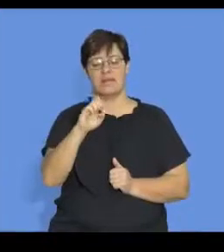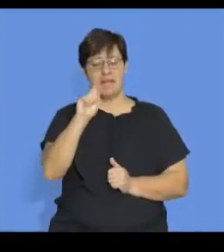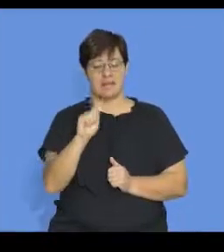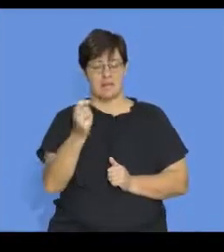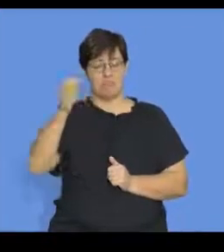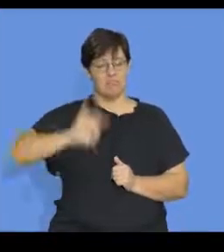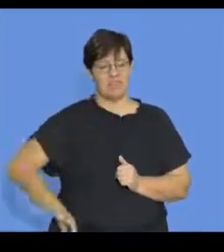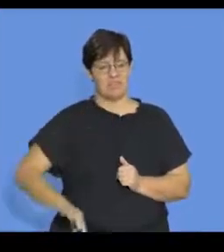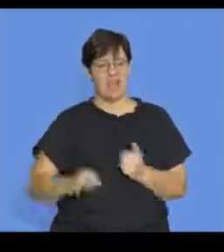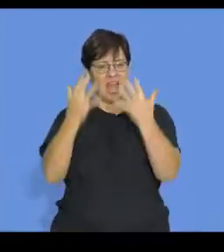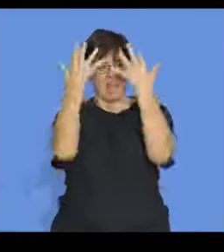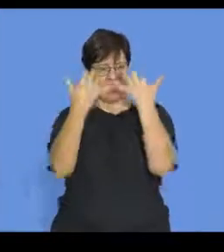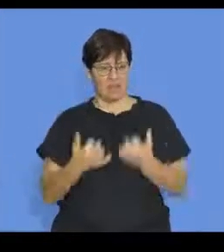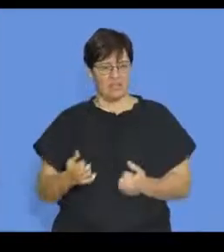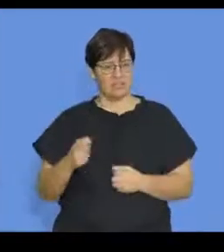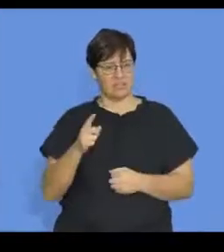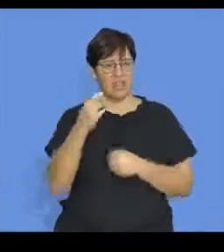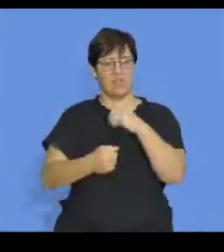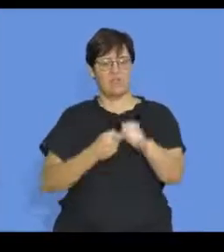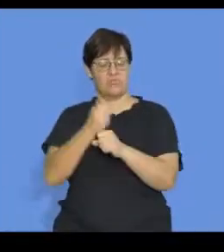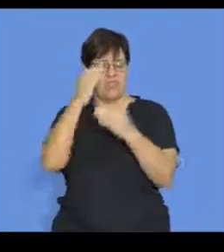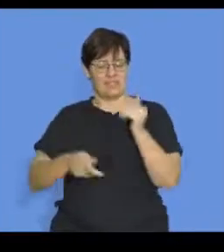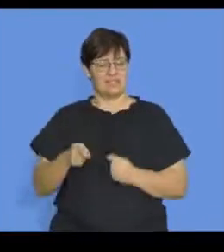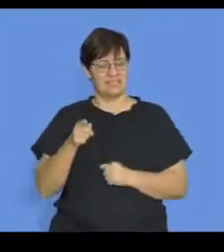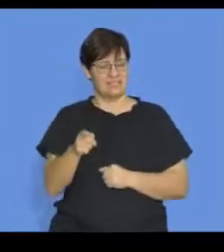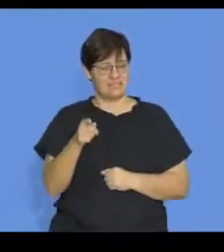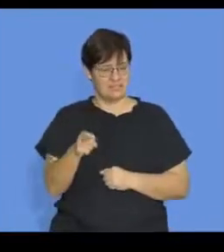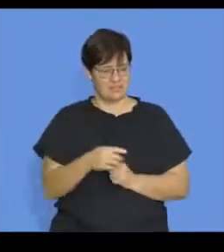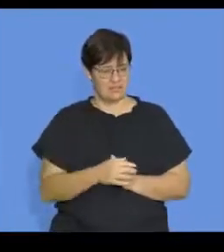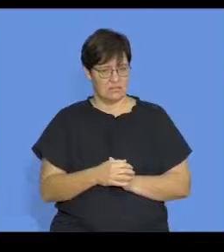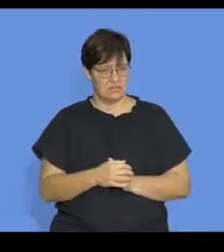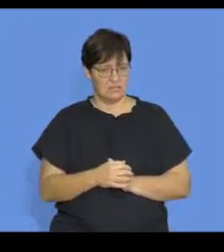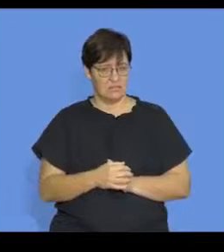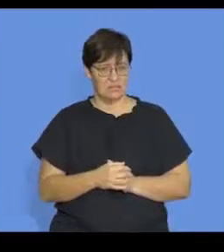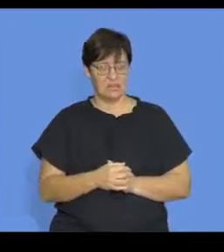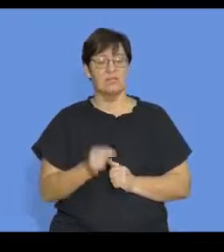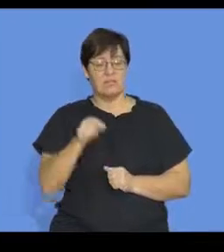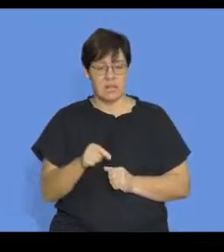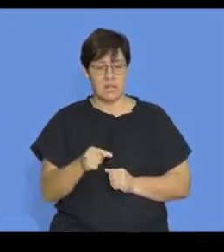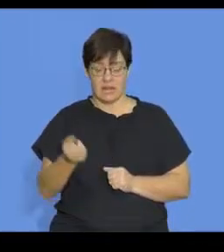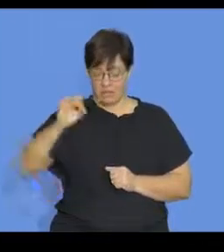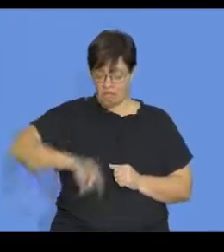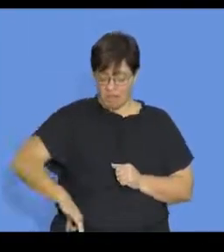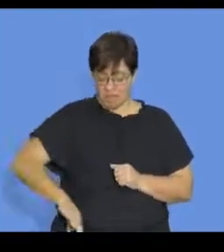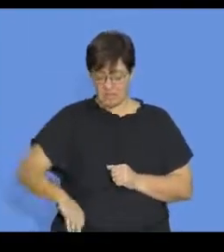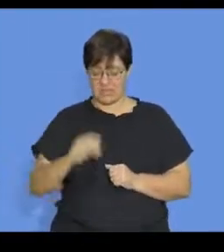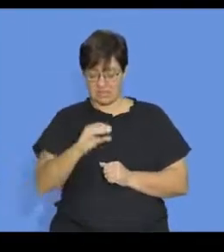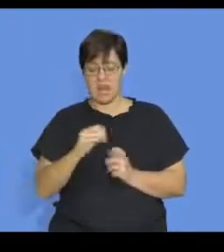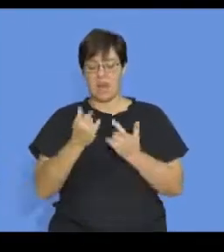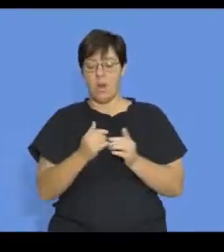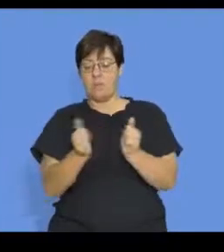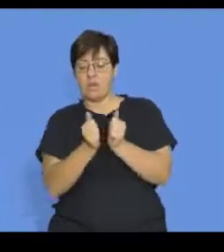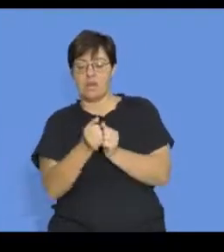profit calculated at year end? And how is that net profit shared between your